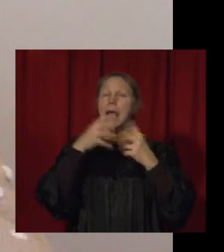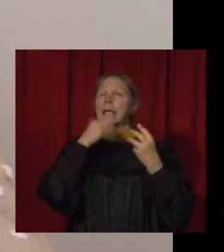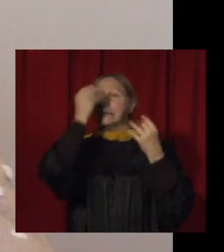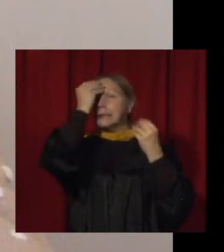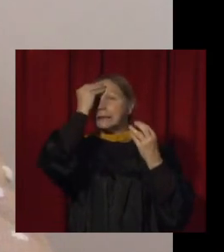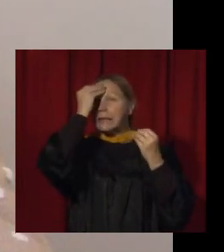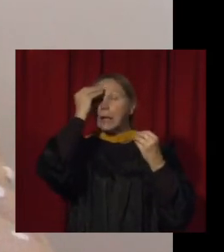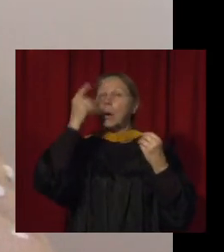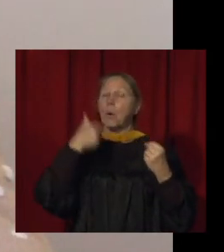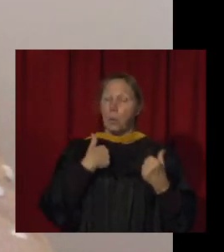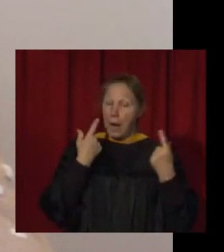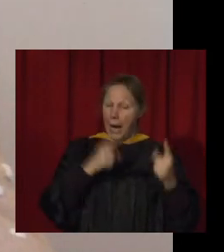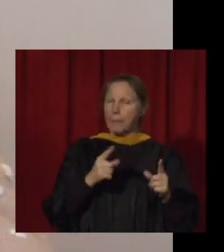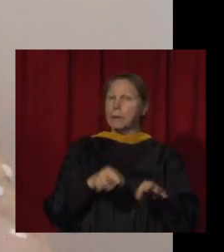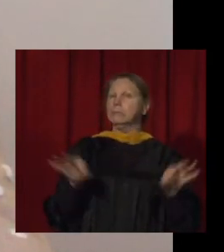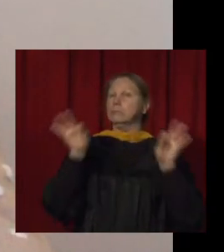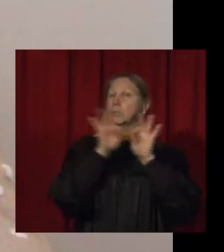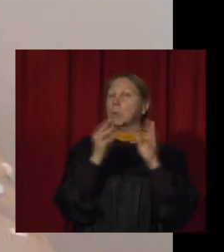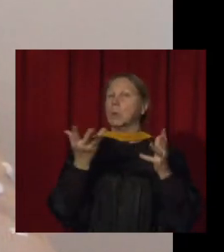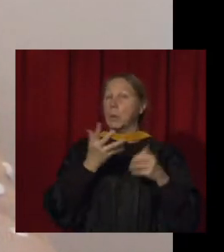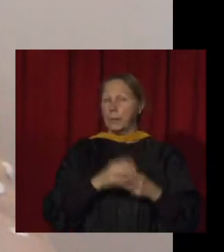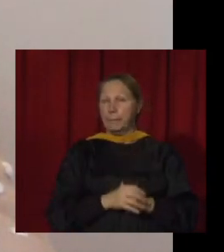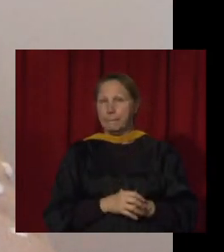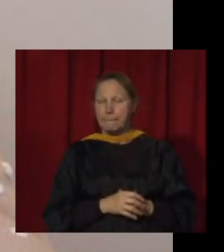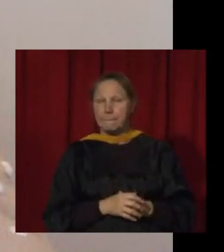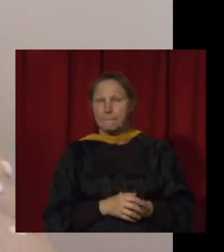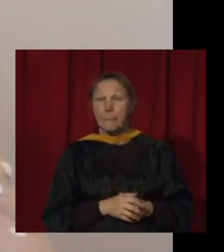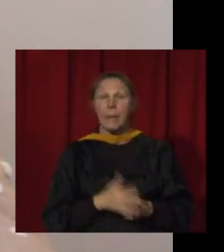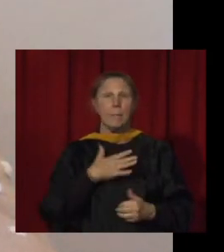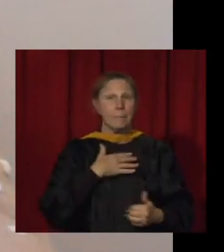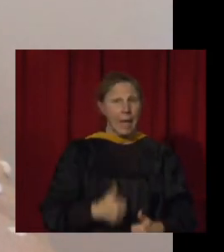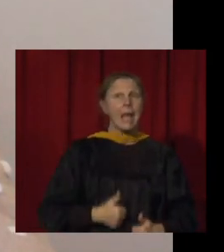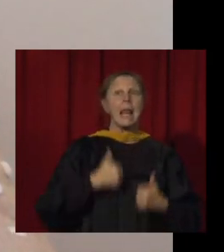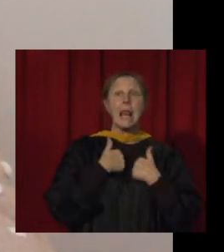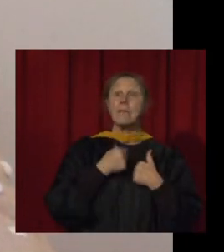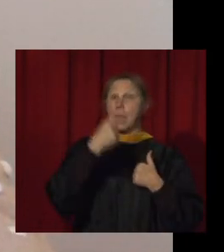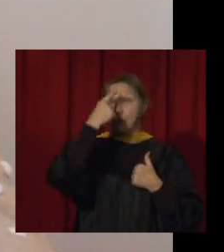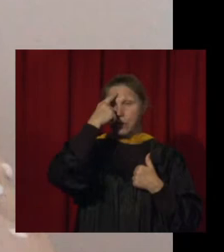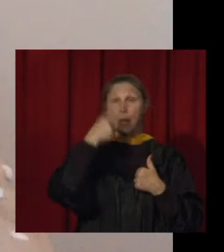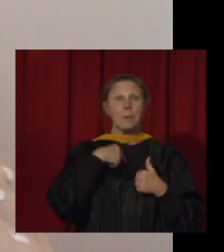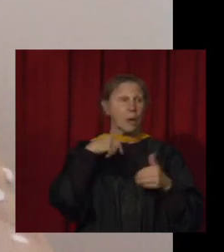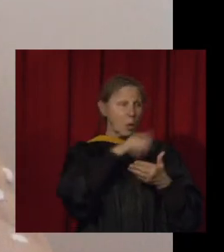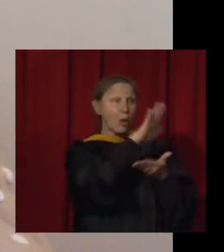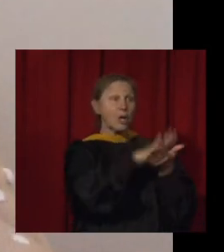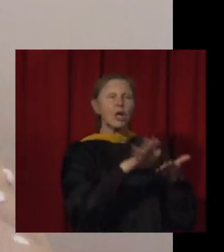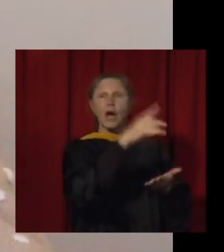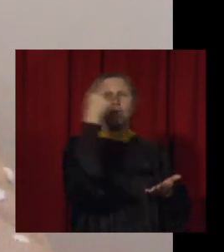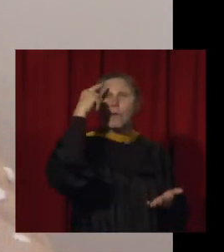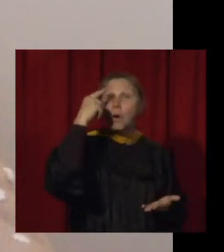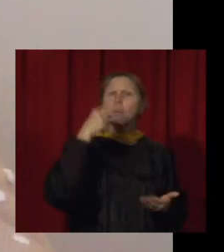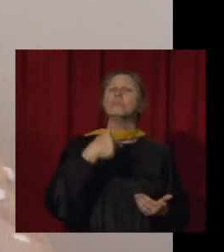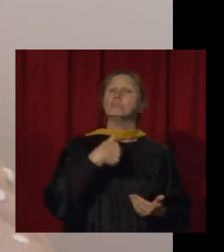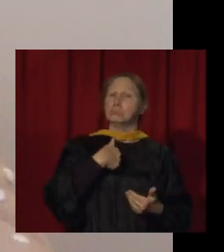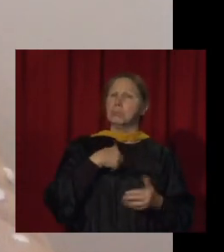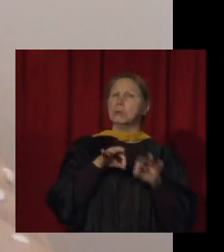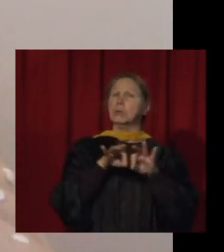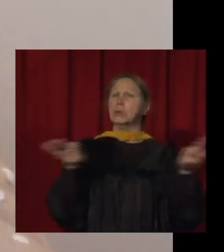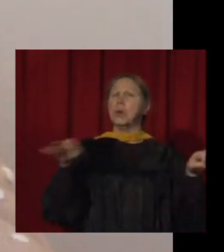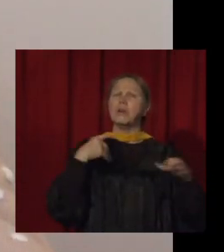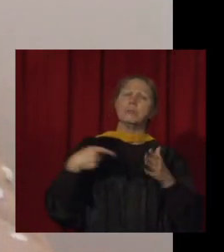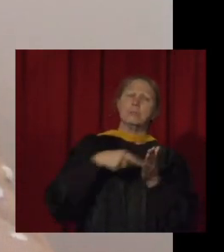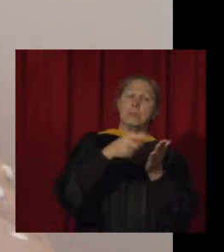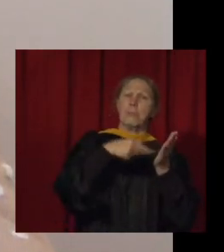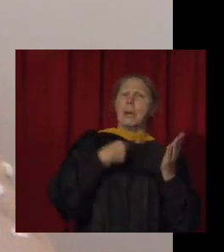moment to understand what's important to us. Most of my life, I thought the only reason I was going to college was to get a high-paying